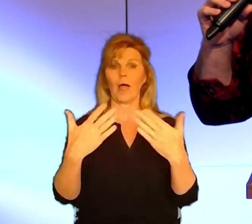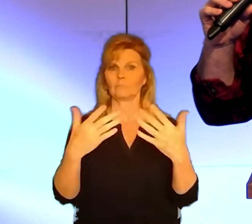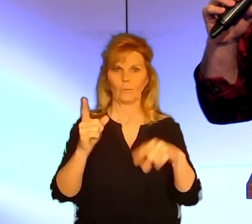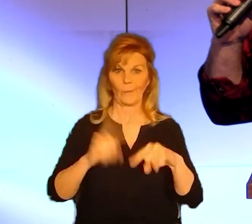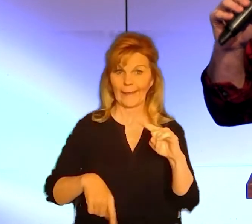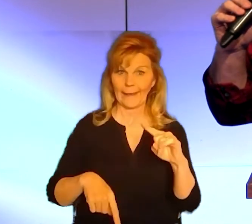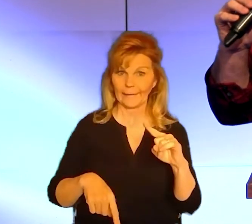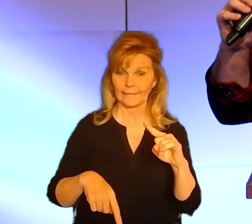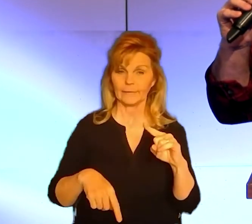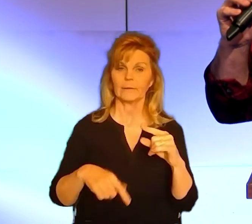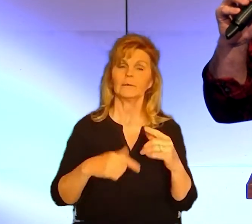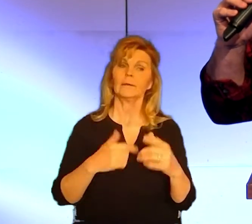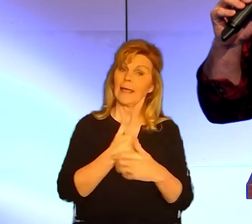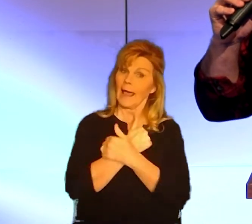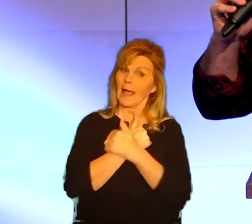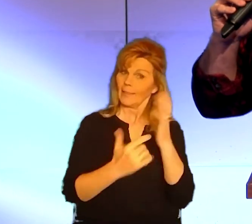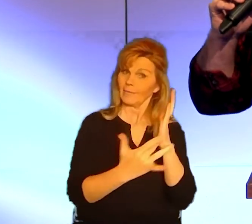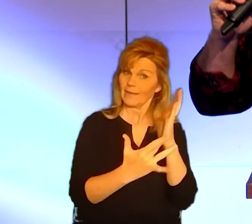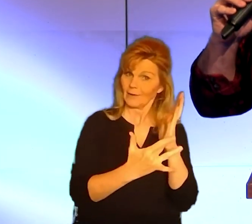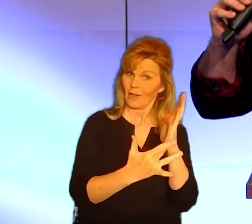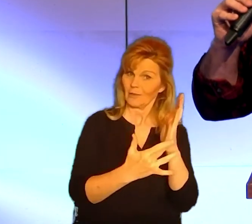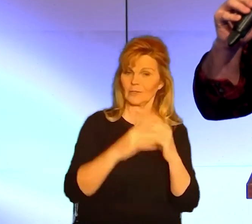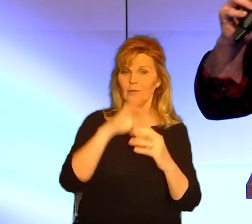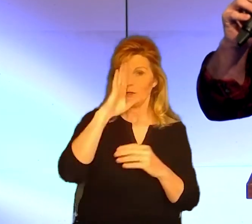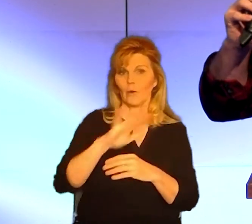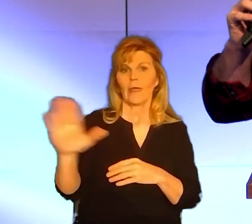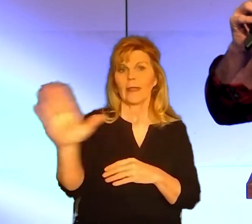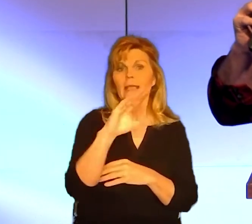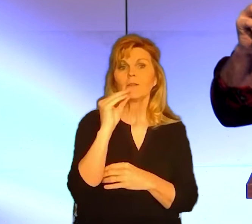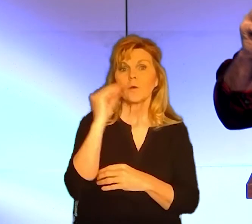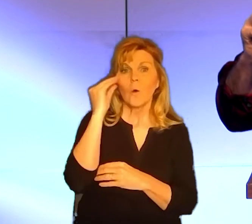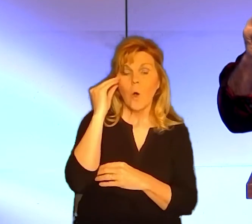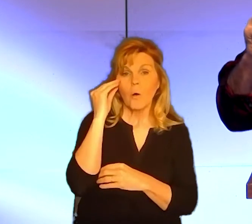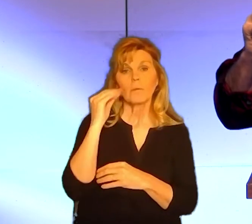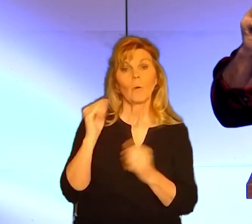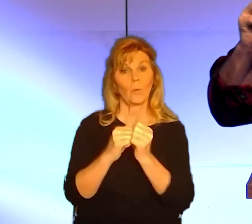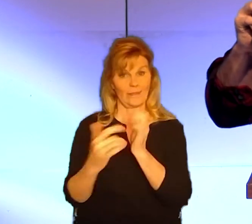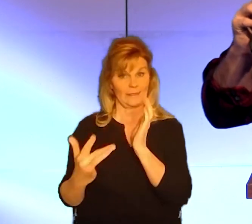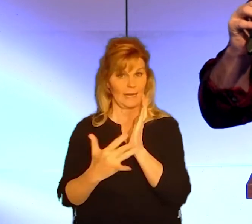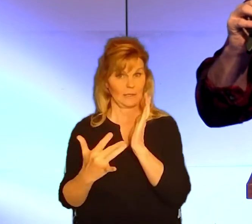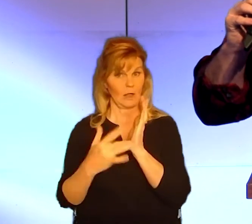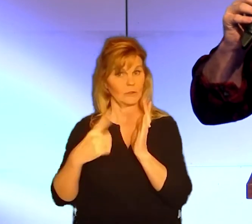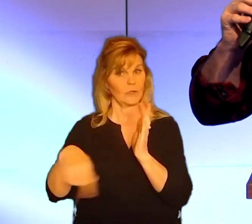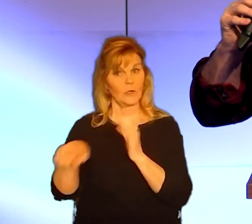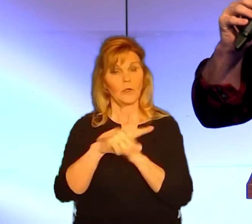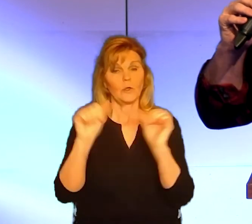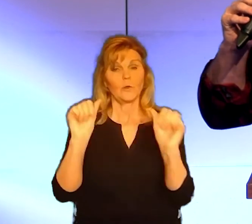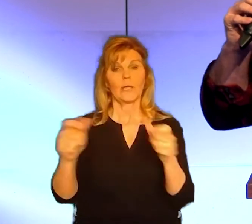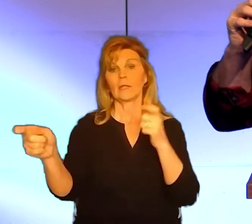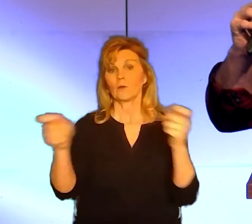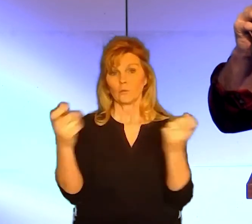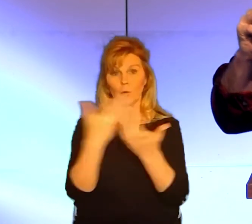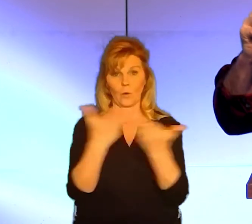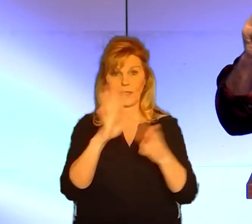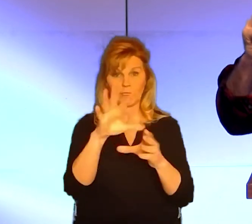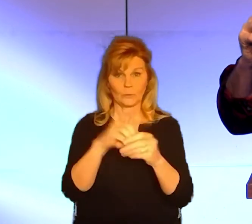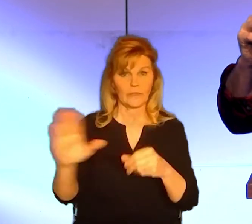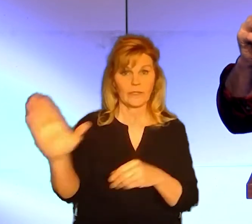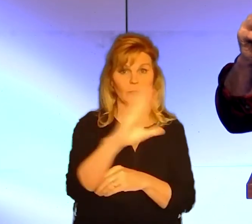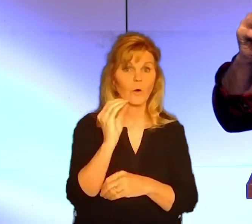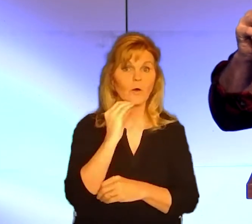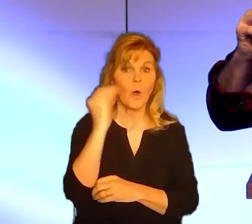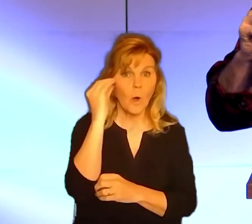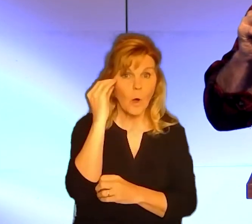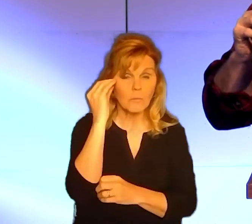and they have like the ability in your home to kind of gain technology. Like you can have more